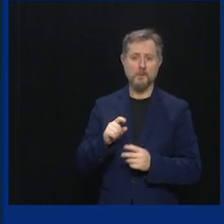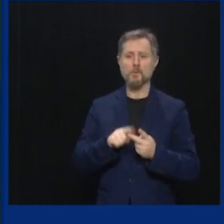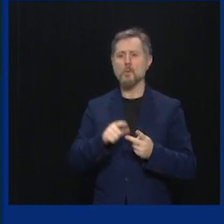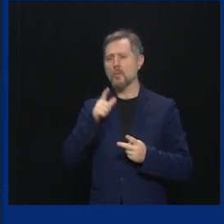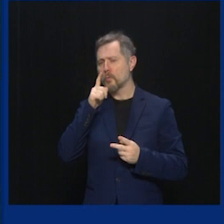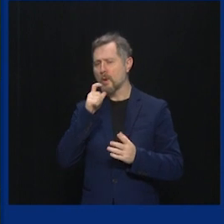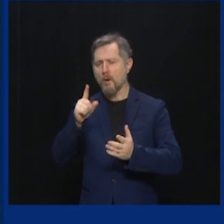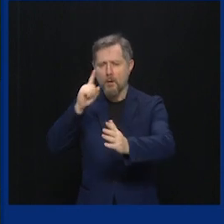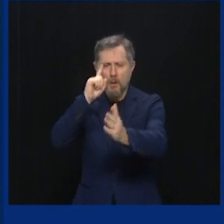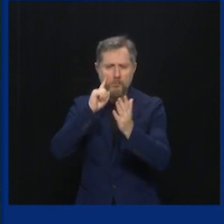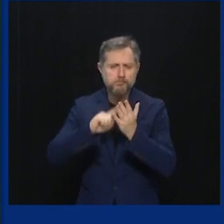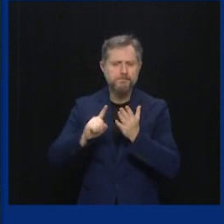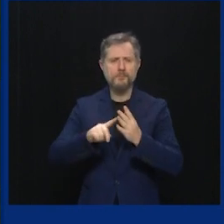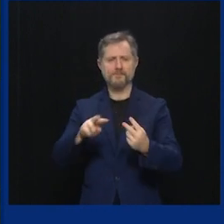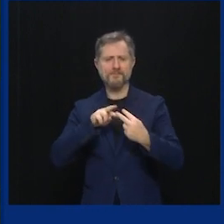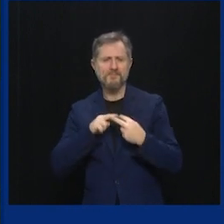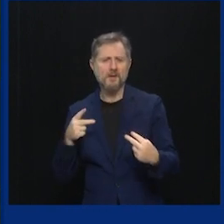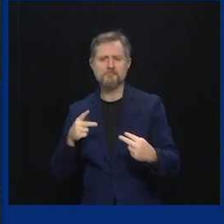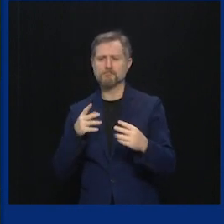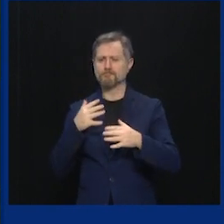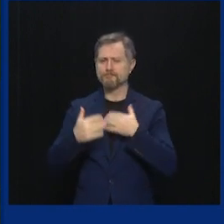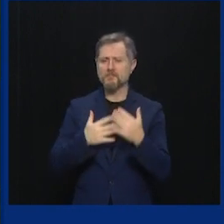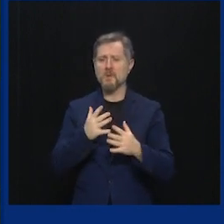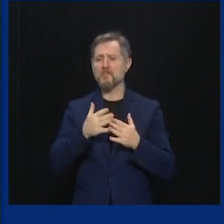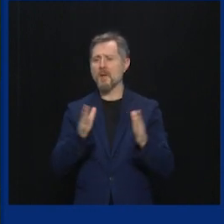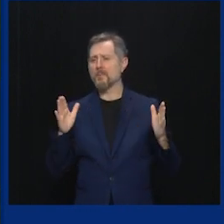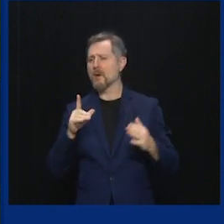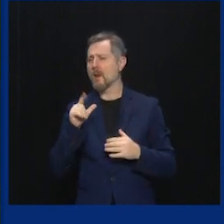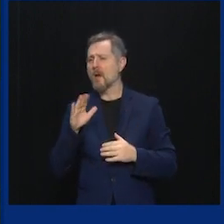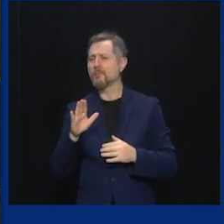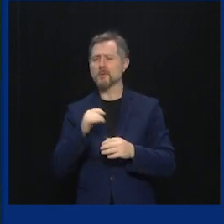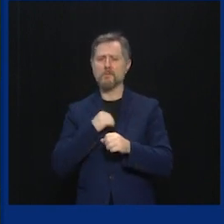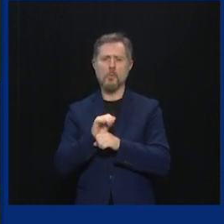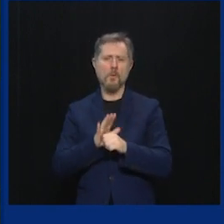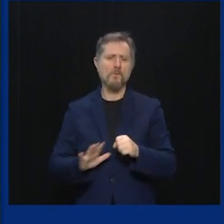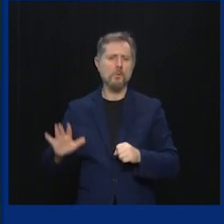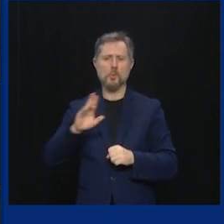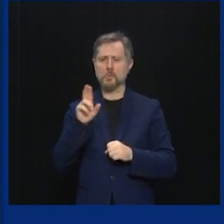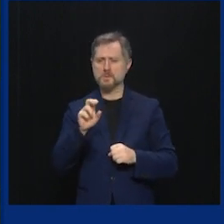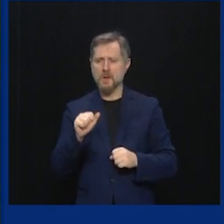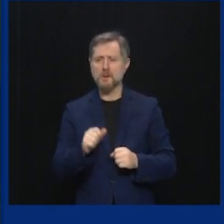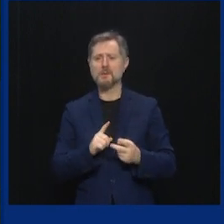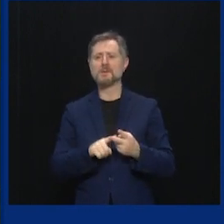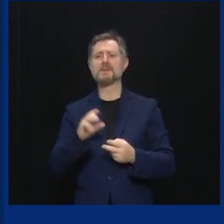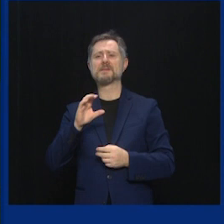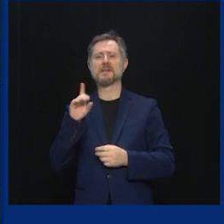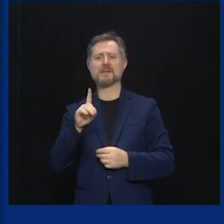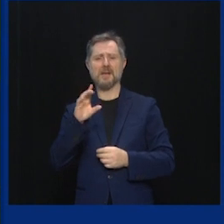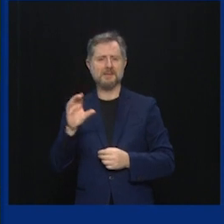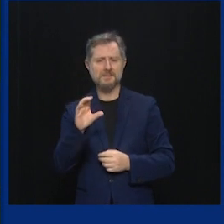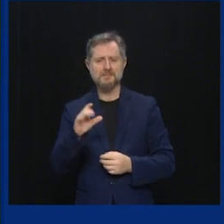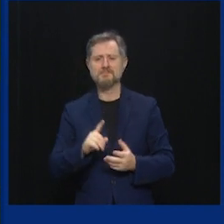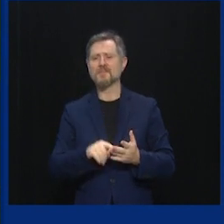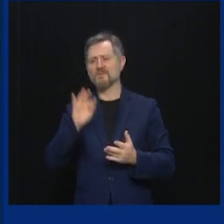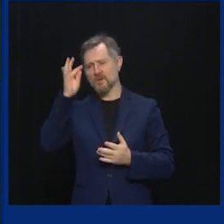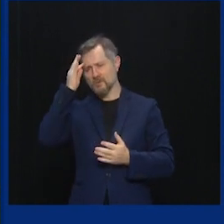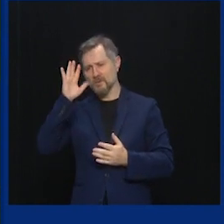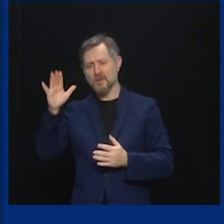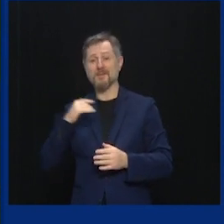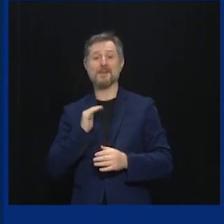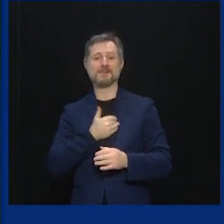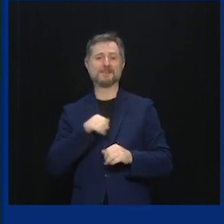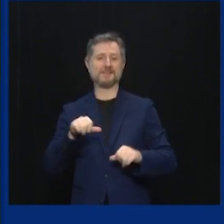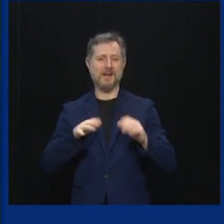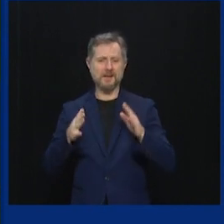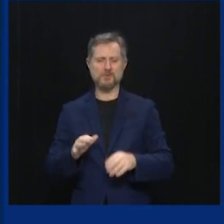other public health labs across the country, the CDC, and of course the state's epidemiology team, so that collectively